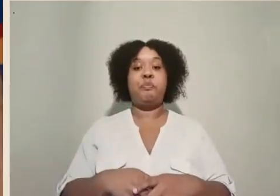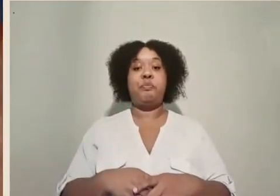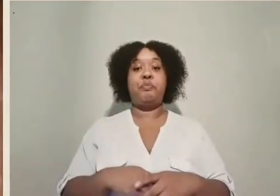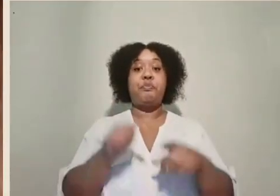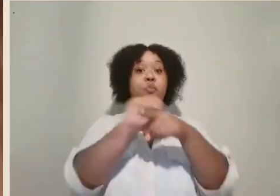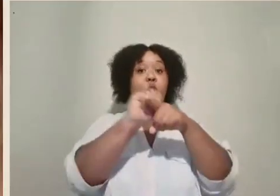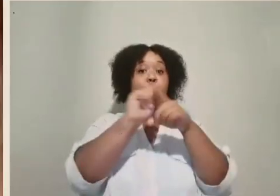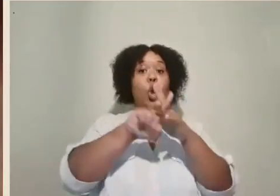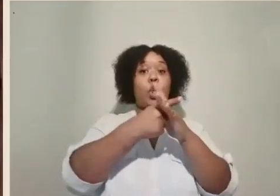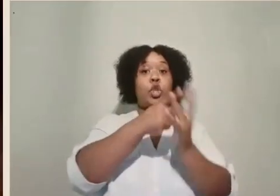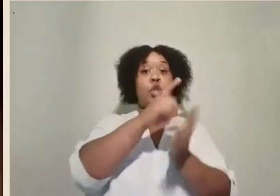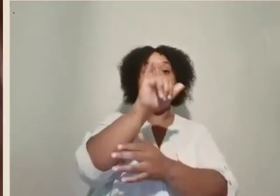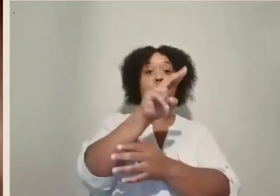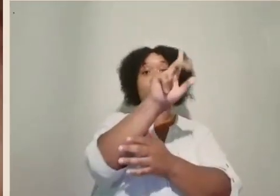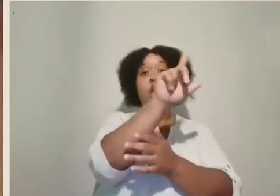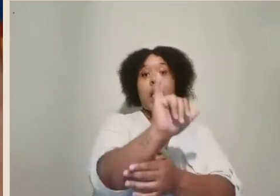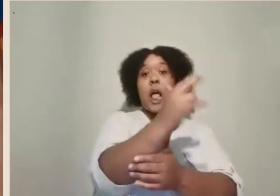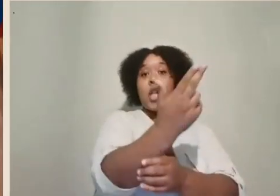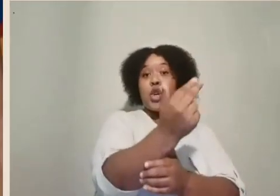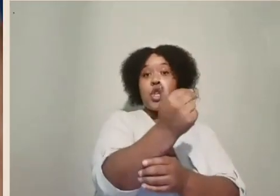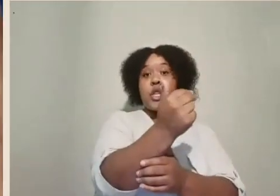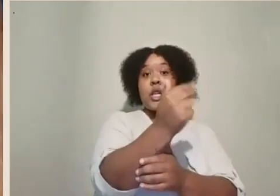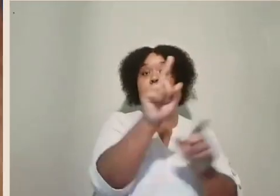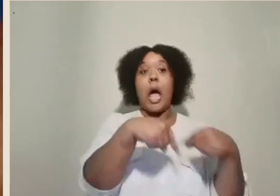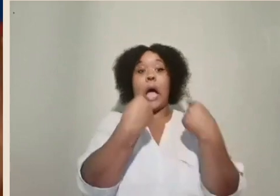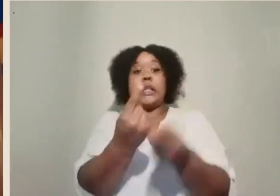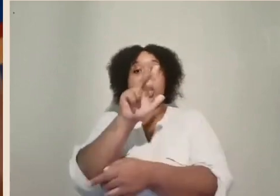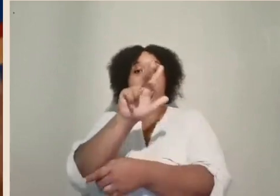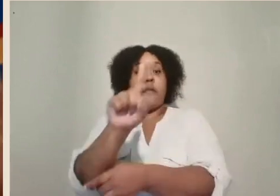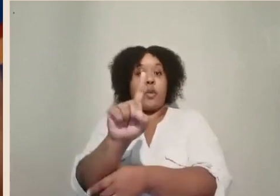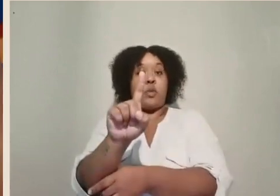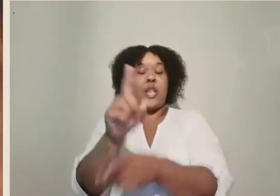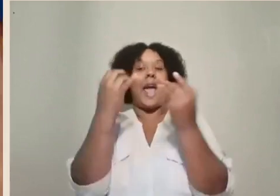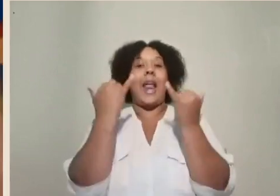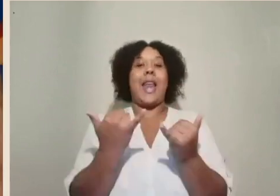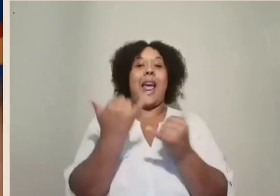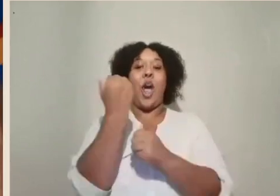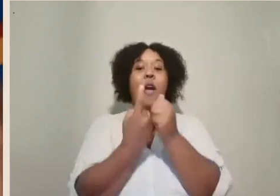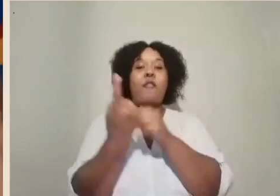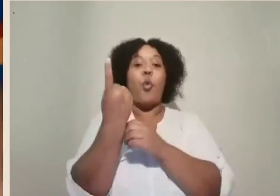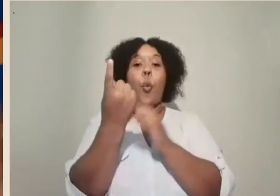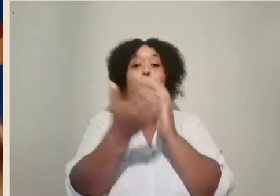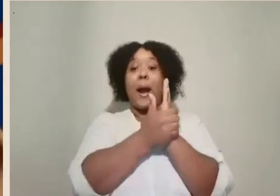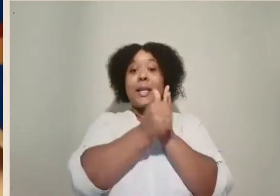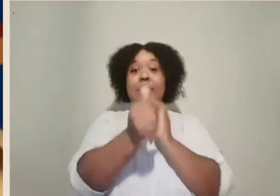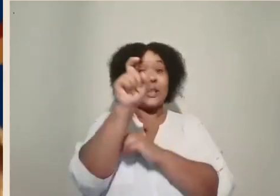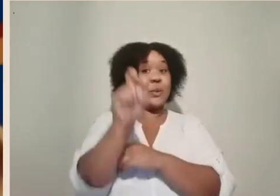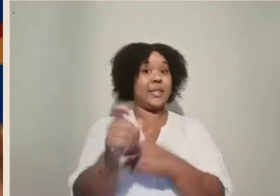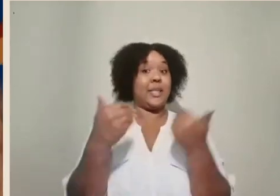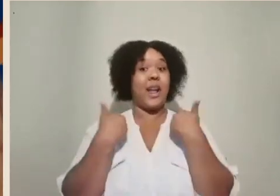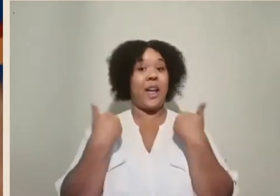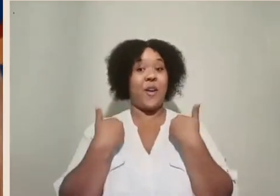runs from July 13th through the 31st. Now, everyone, one of the skills that we need to